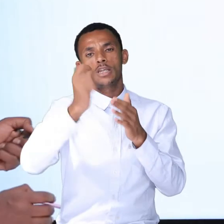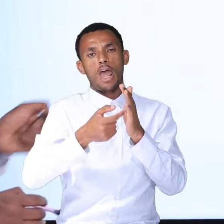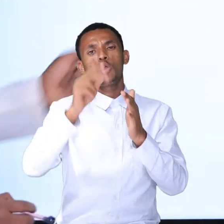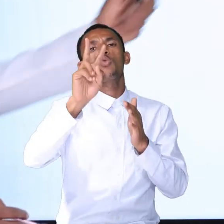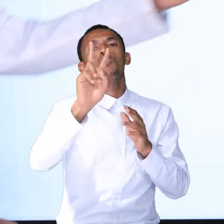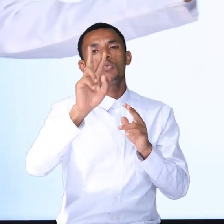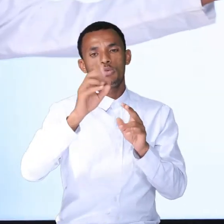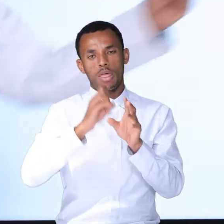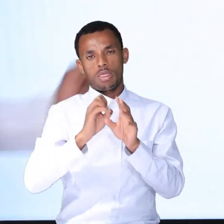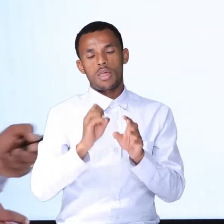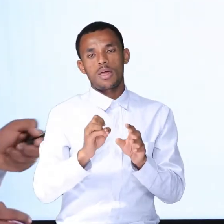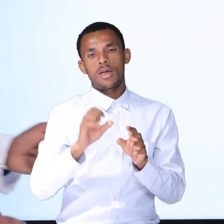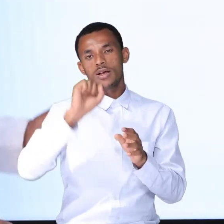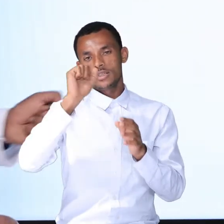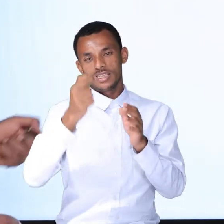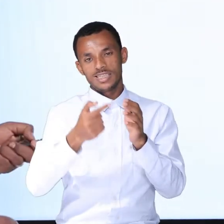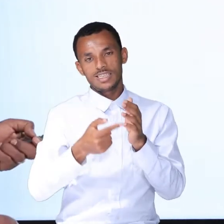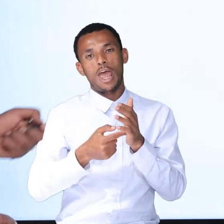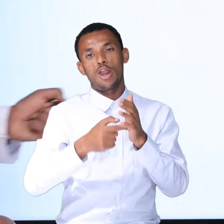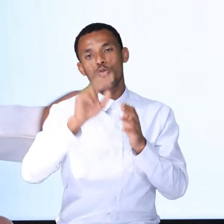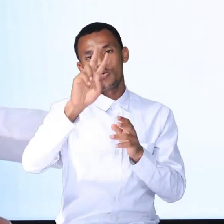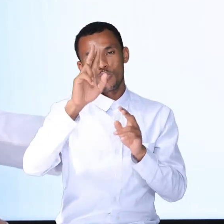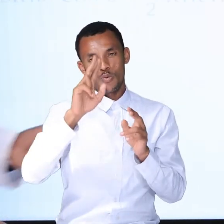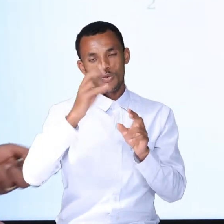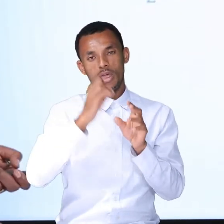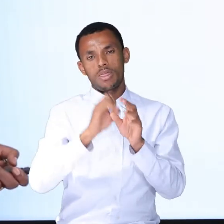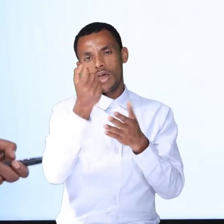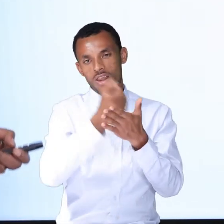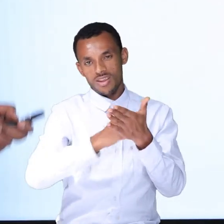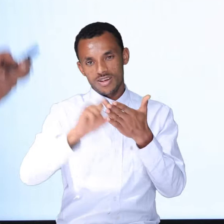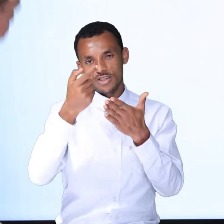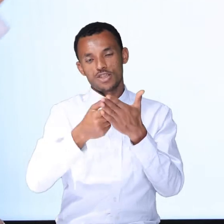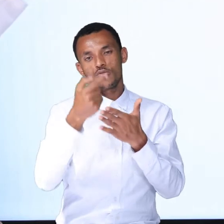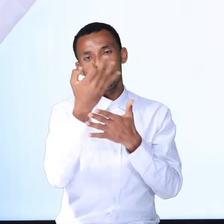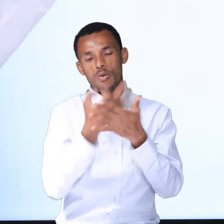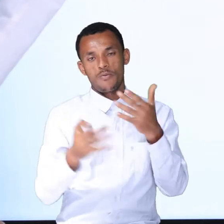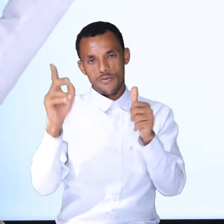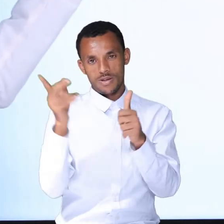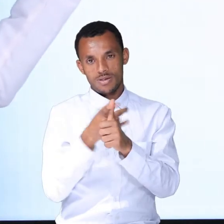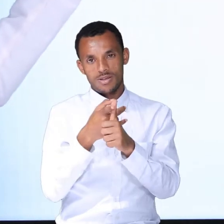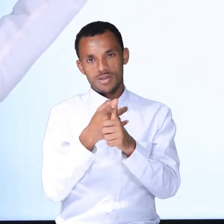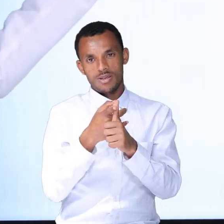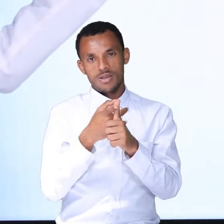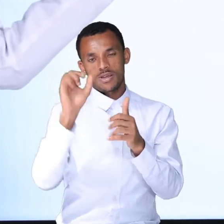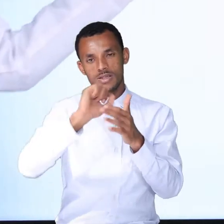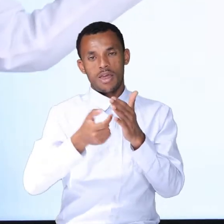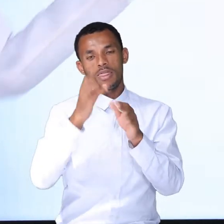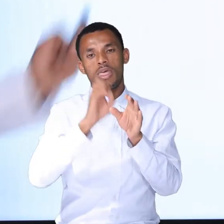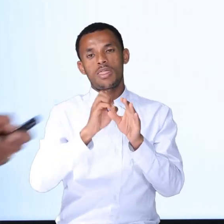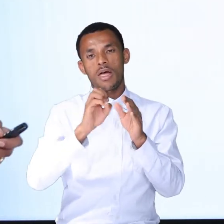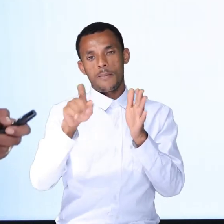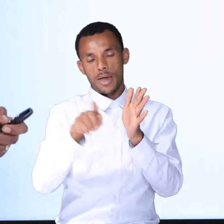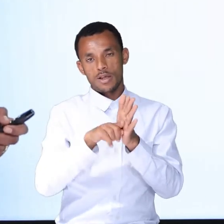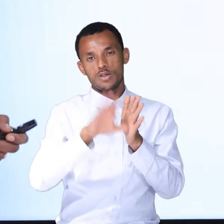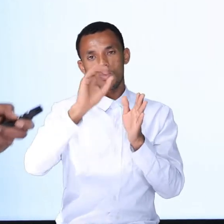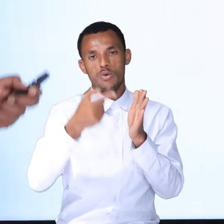theta? Sine 2 theta can be written as follows. First, sine theta minus cos theta,